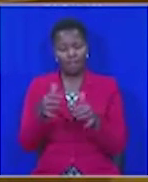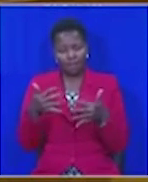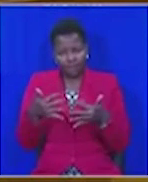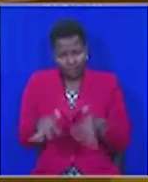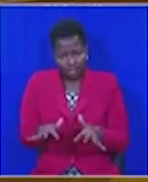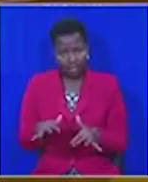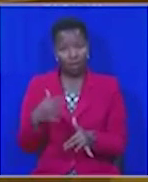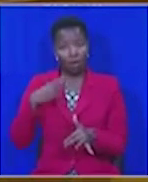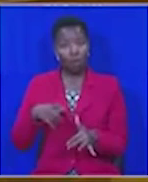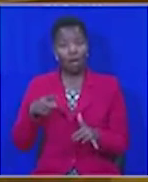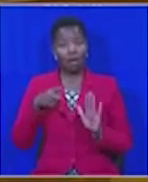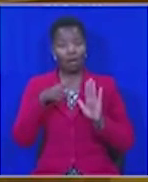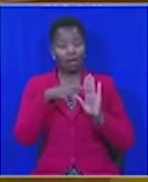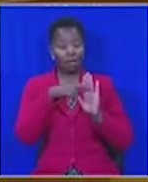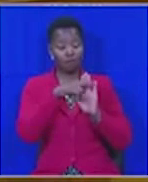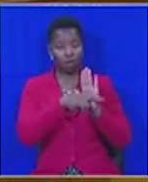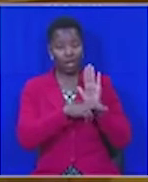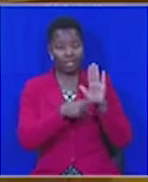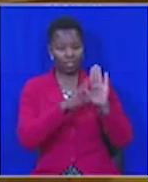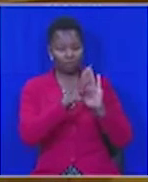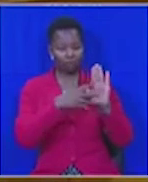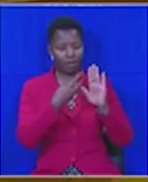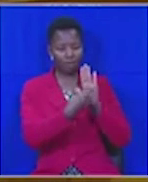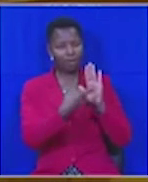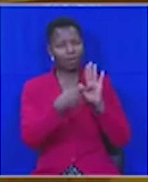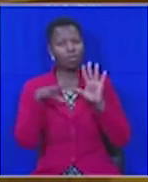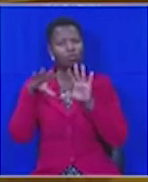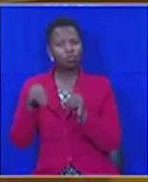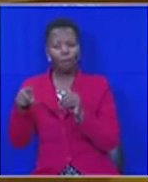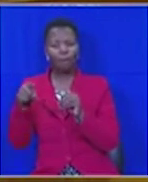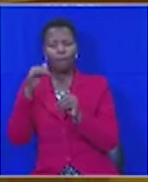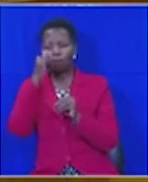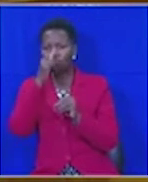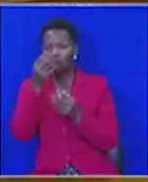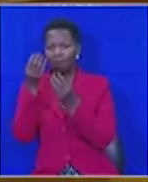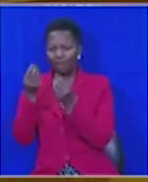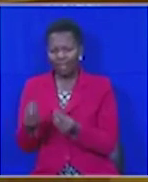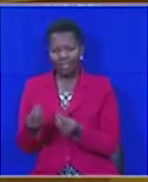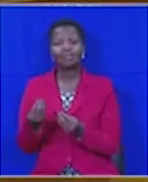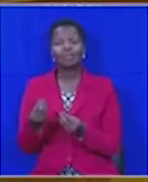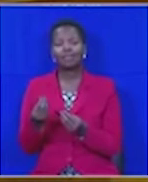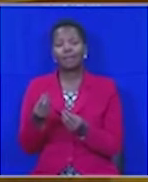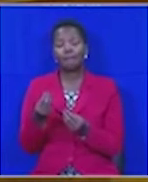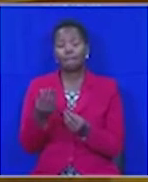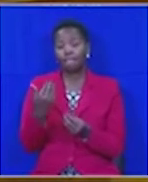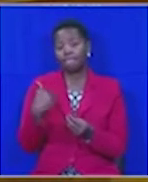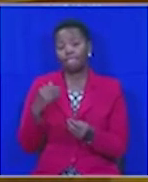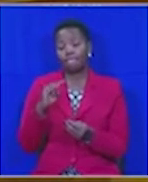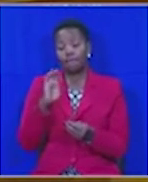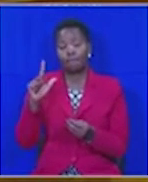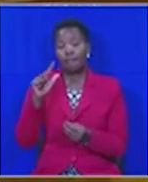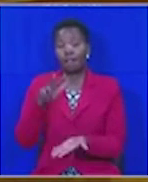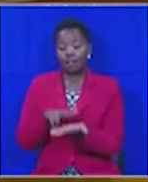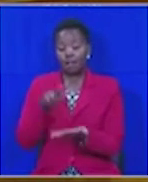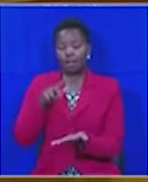regulatory framework on combating financial crime, especially money laundering and terror financing, stronger. The bill adopts best practice